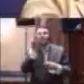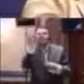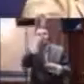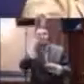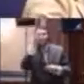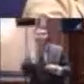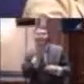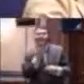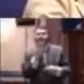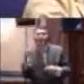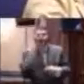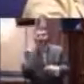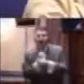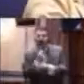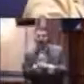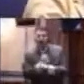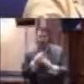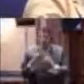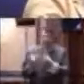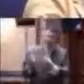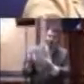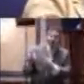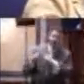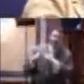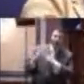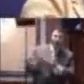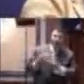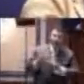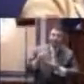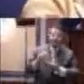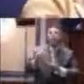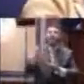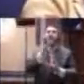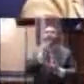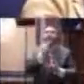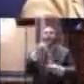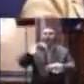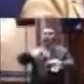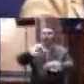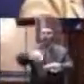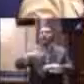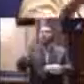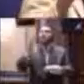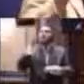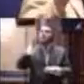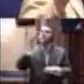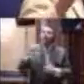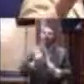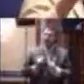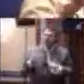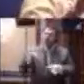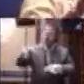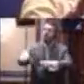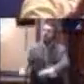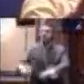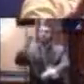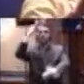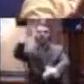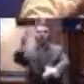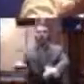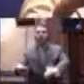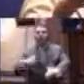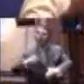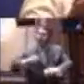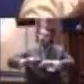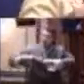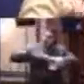beaches. That date was also particularly significant because it was a day of prayer, so to speak, for white South